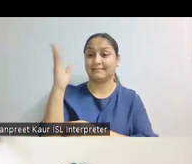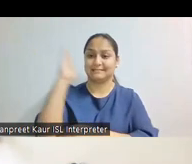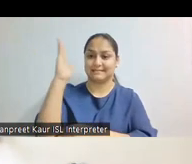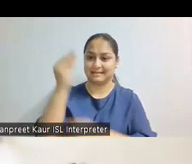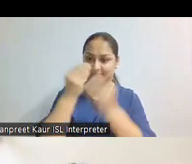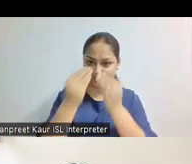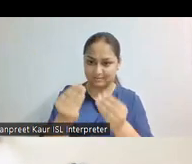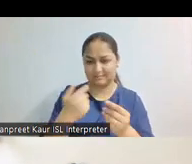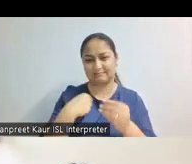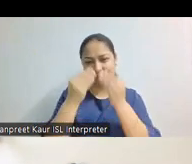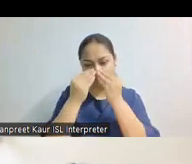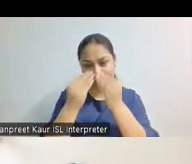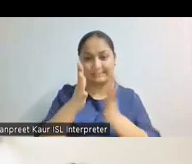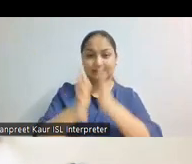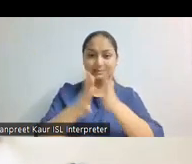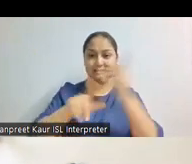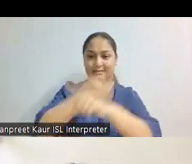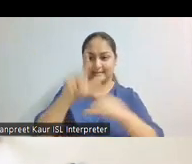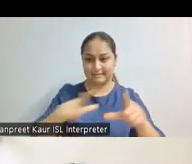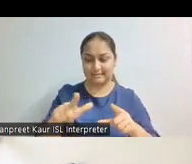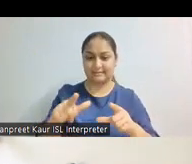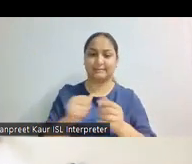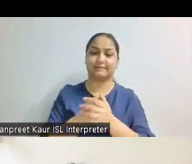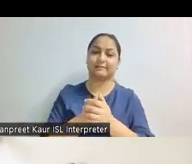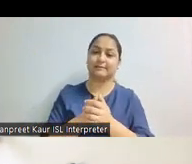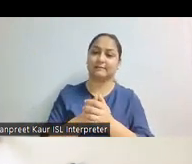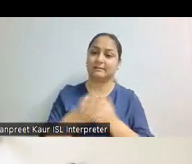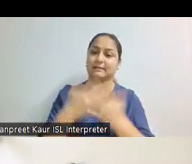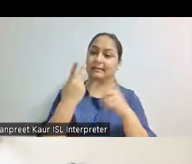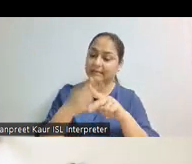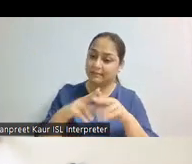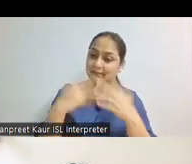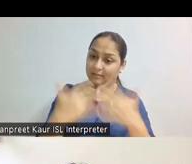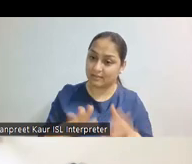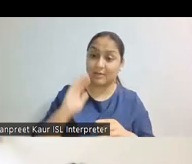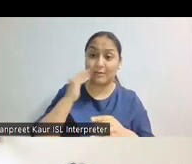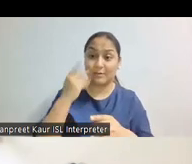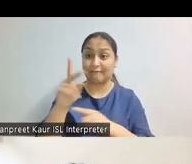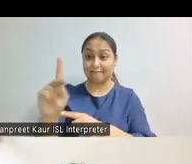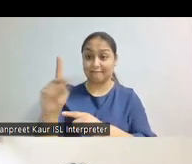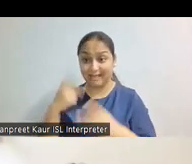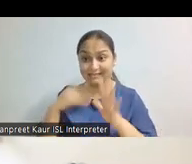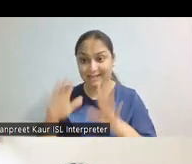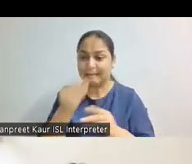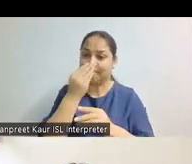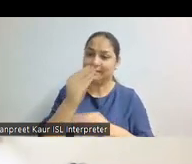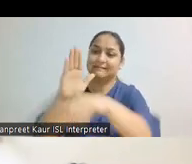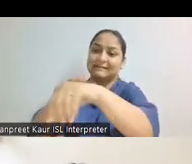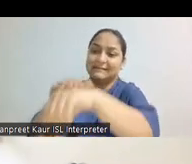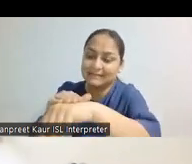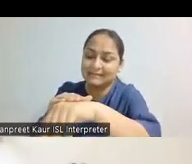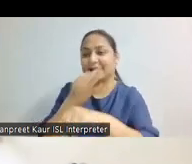just want to request the sign interpreters to unmute themselves if at any point I go at a pace that is not suitable for them.